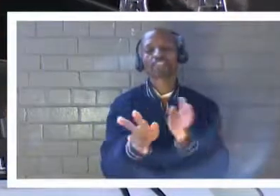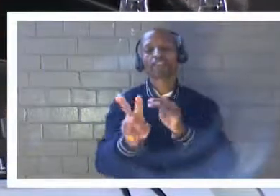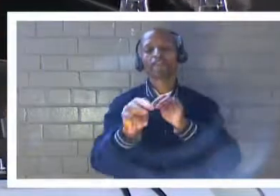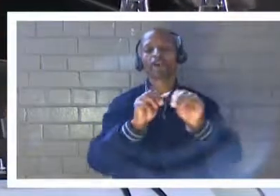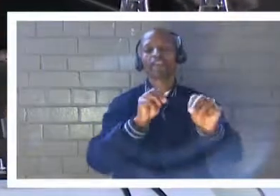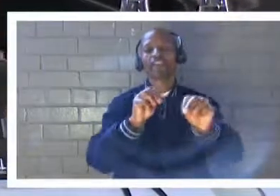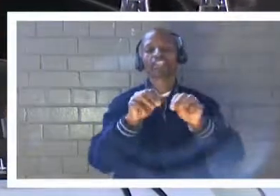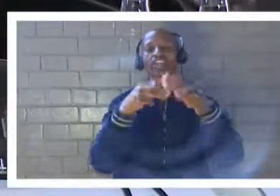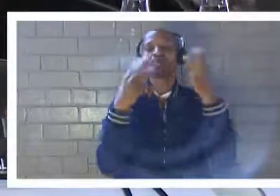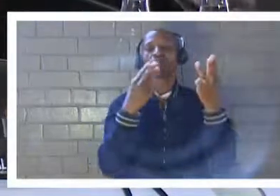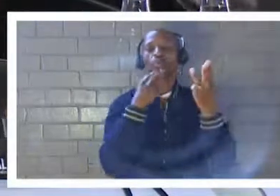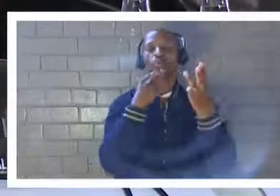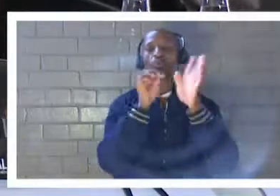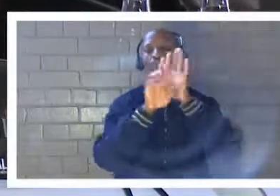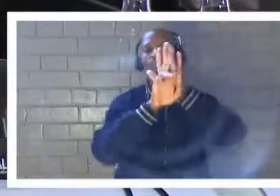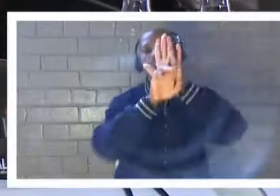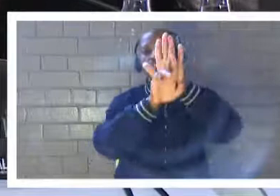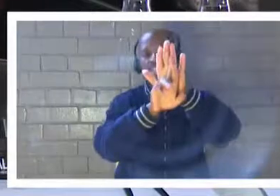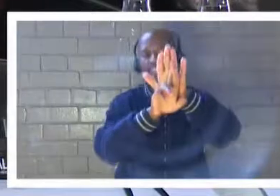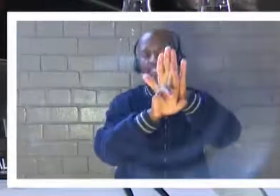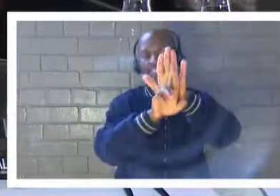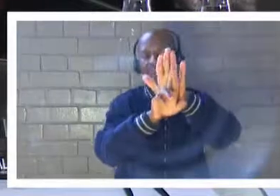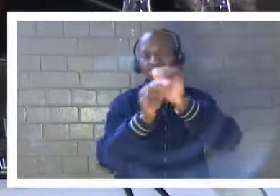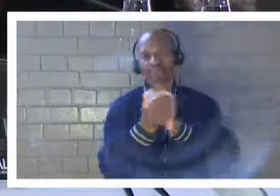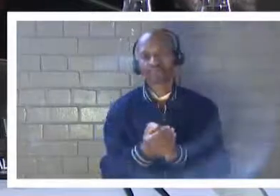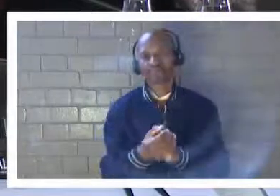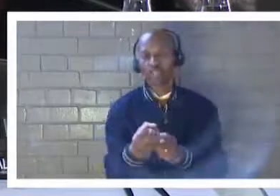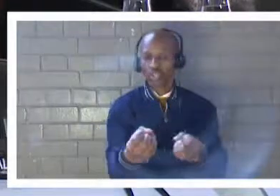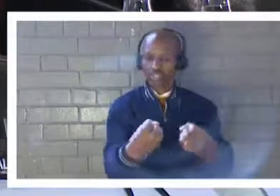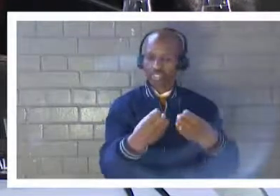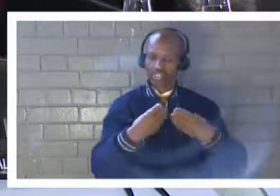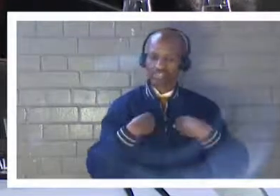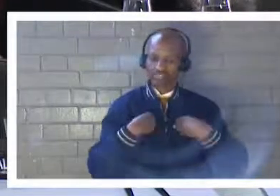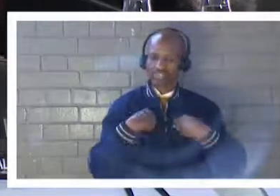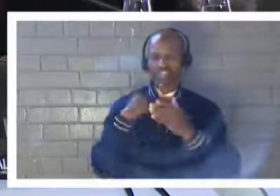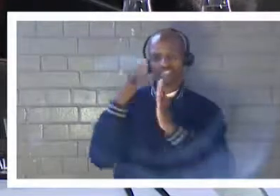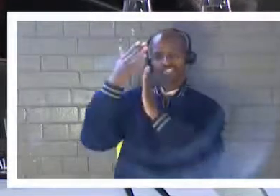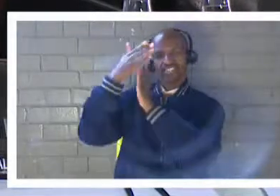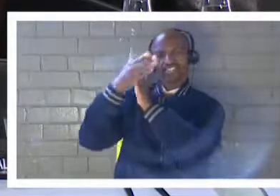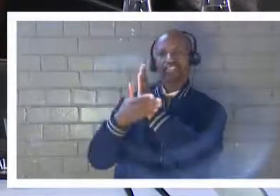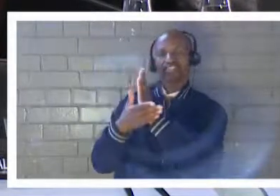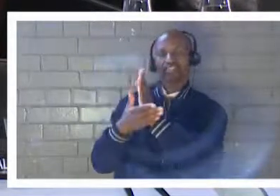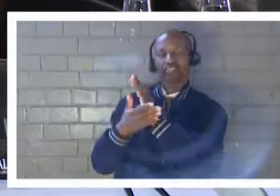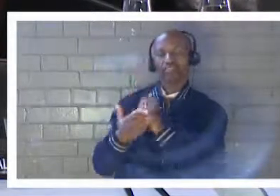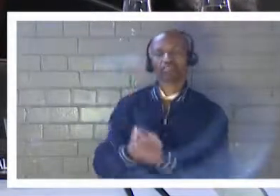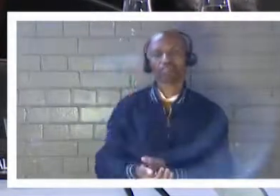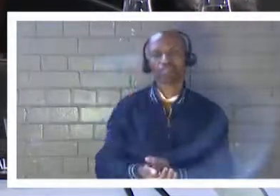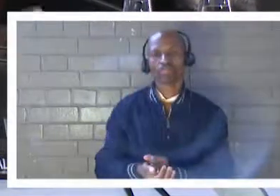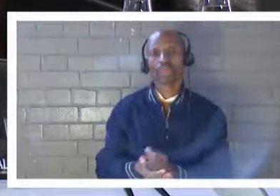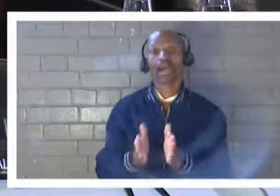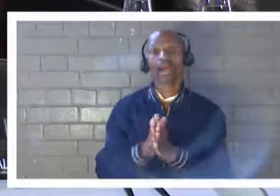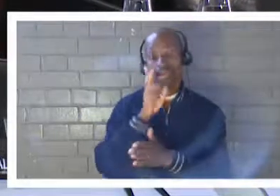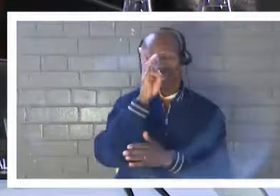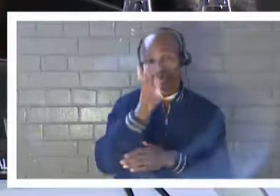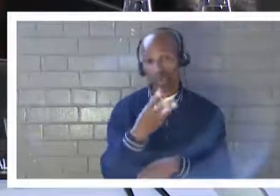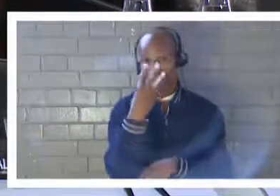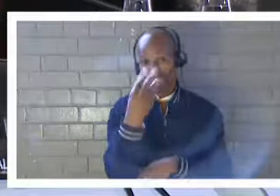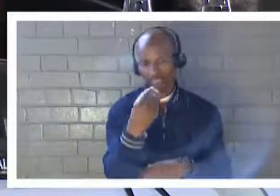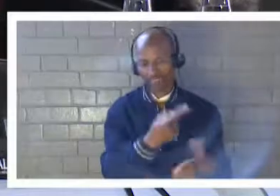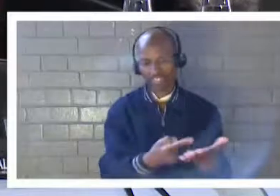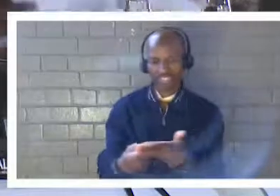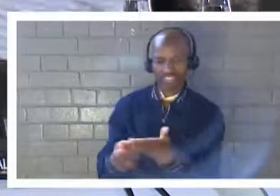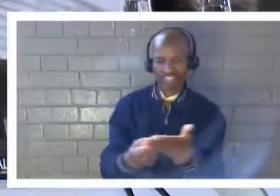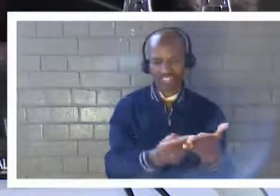or those that are representing them to give us their side, and then we'll have a